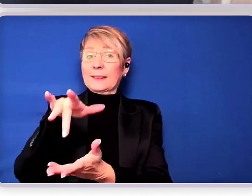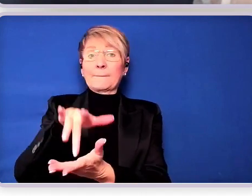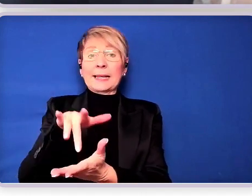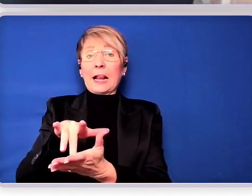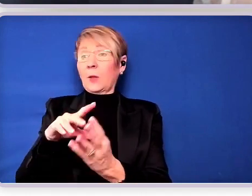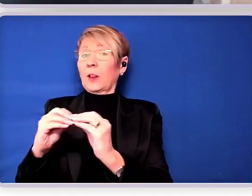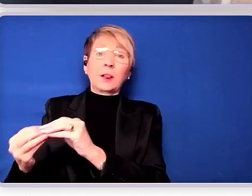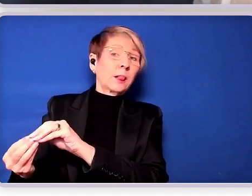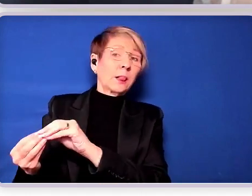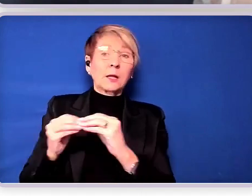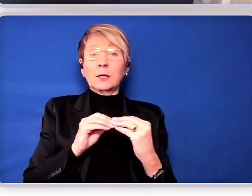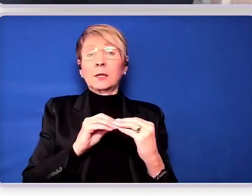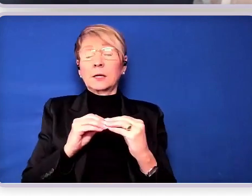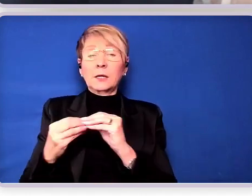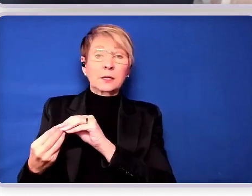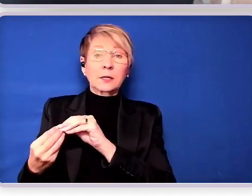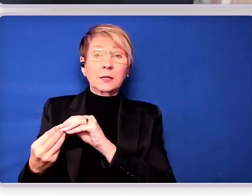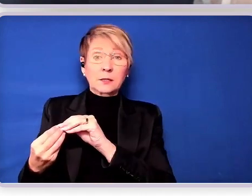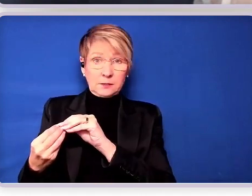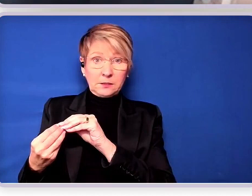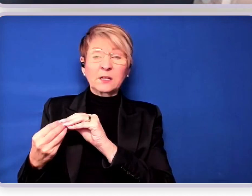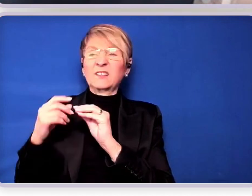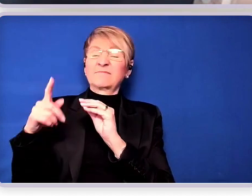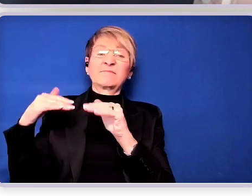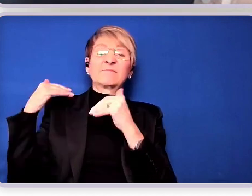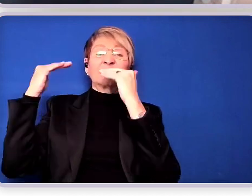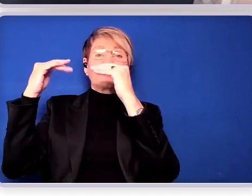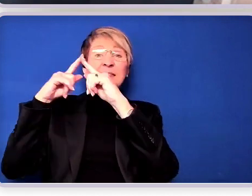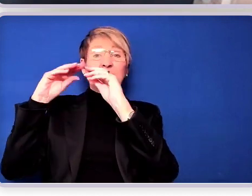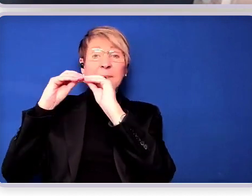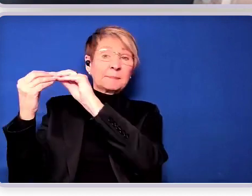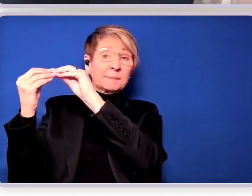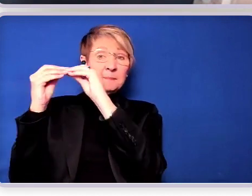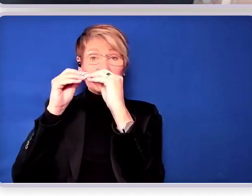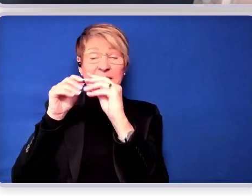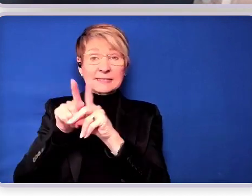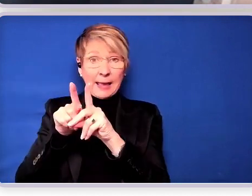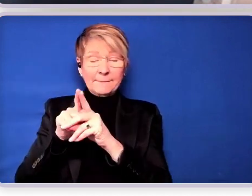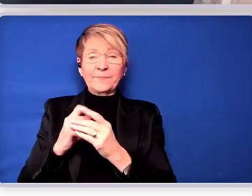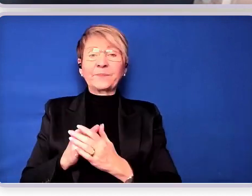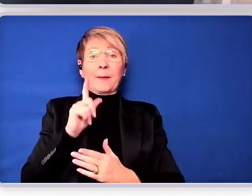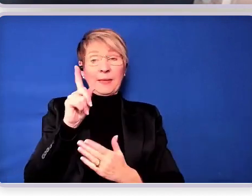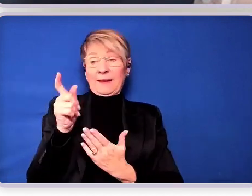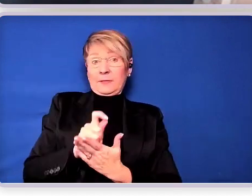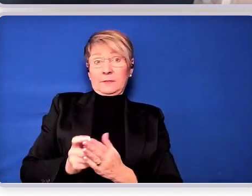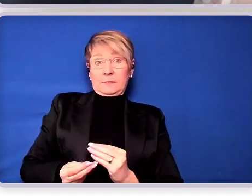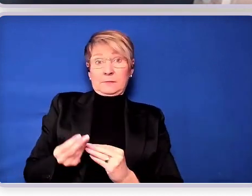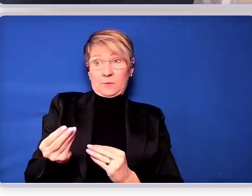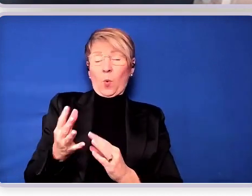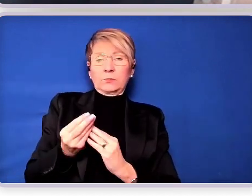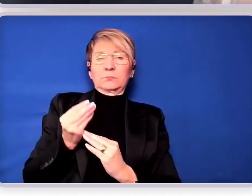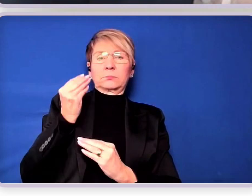out. But the biggest question before you lodge at either of those is, if the matter